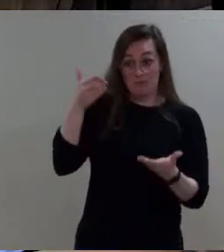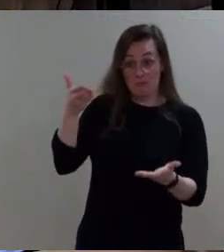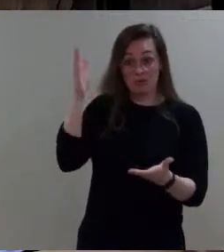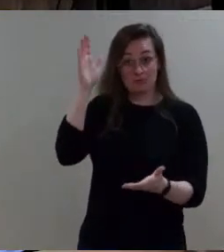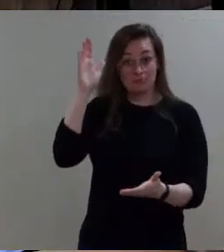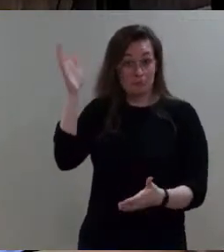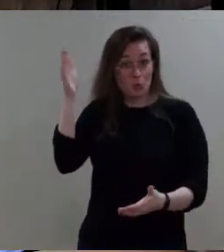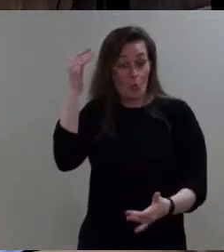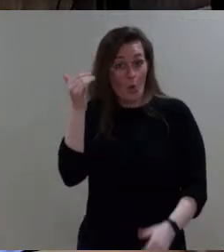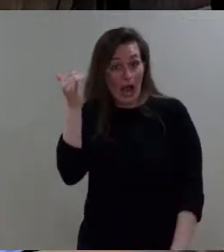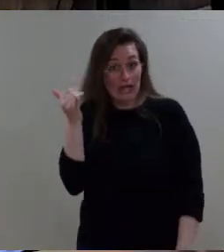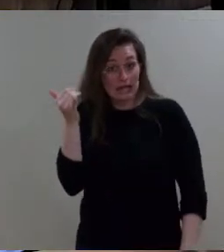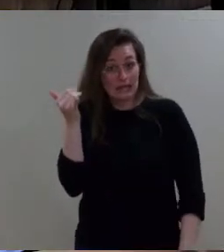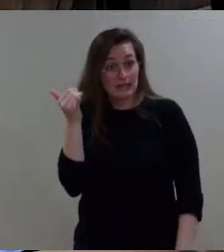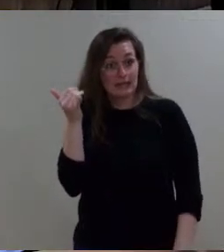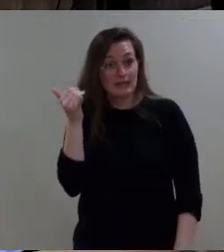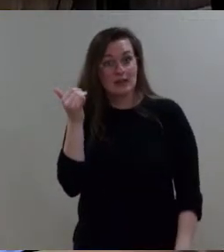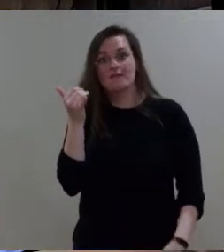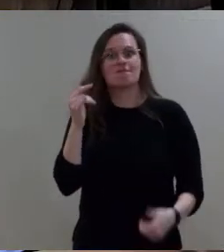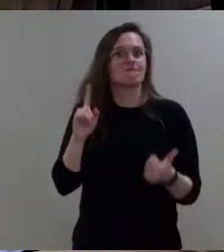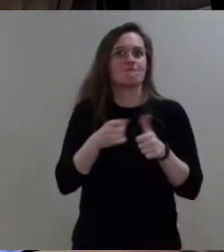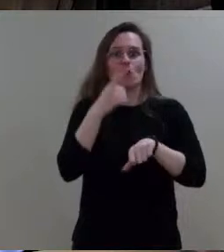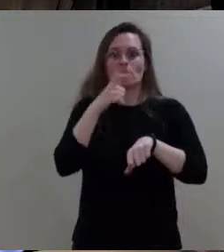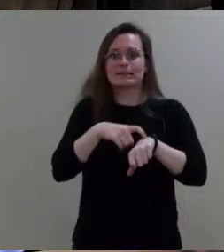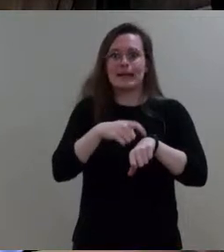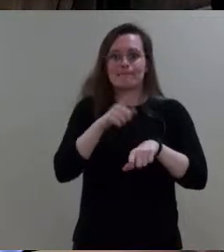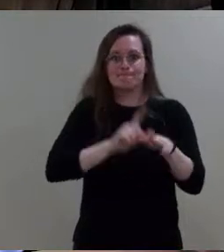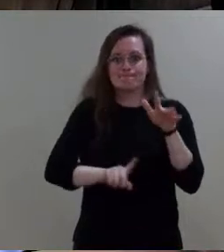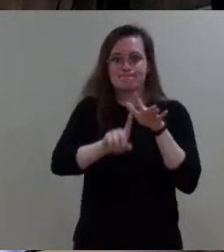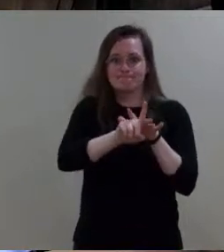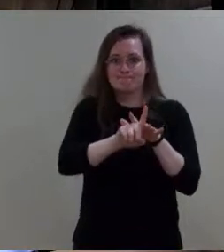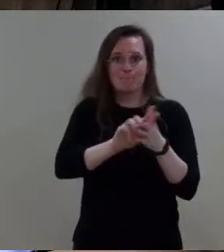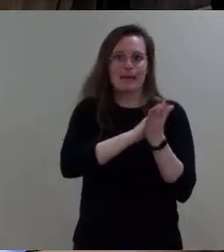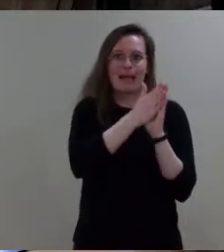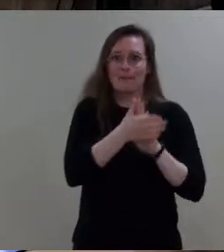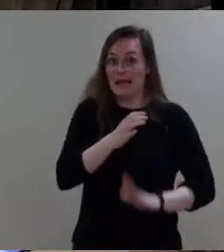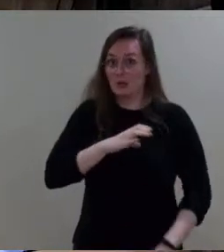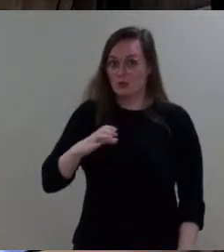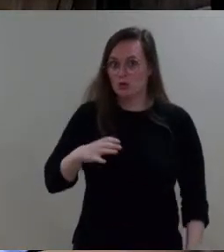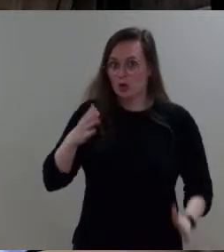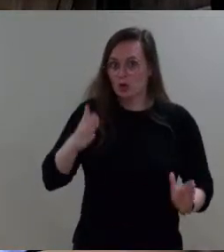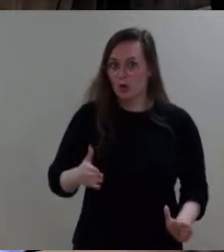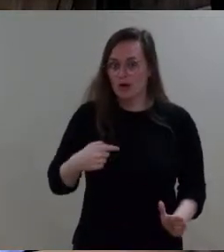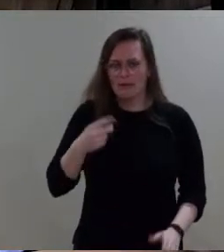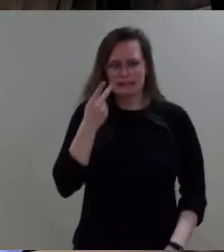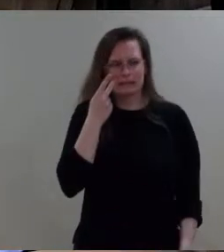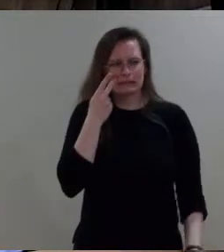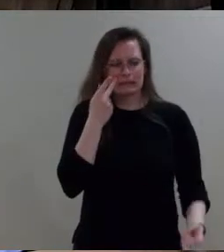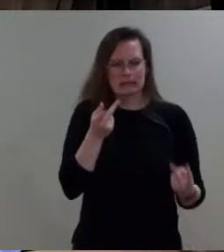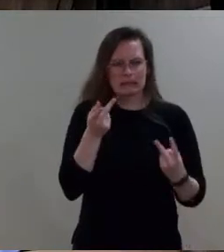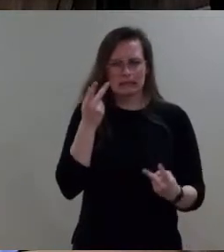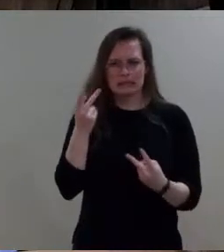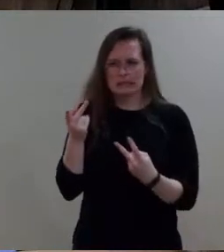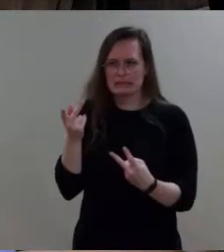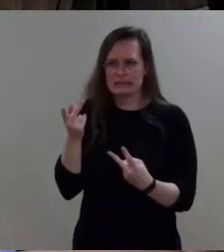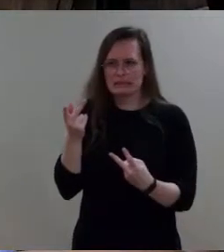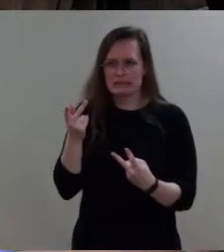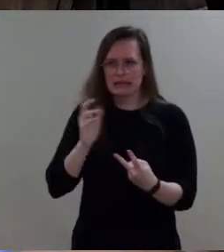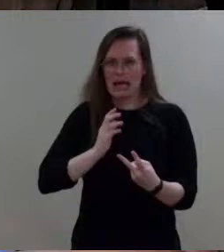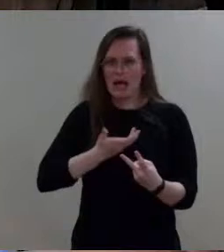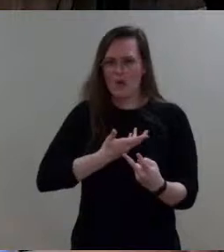easily see, when I first came here as a councillor, that our recreational